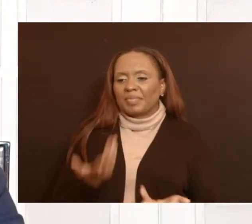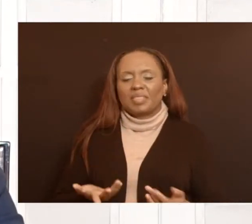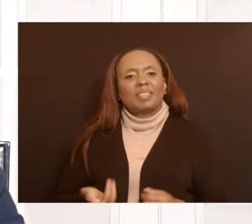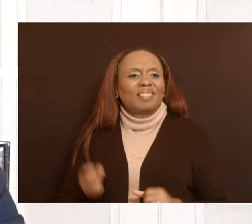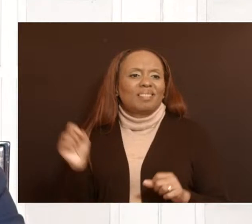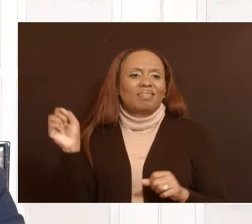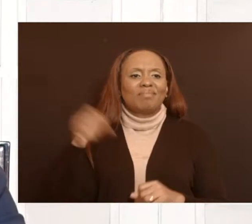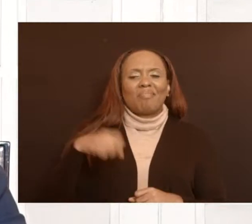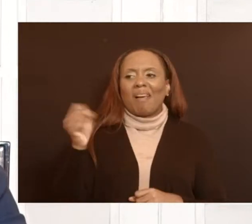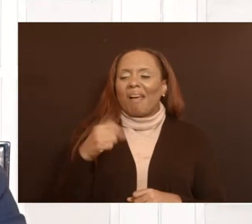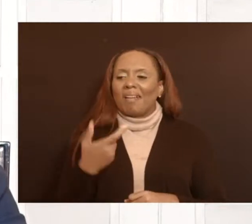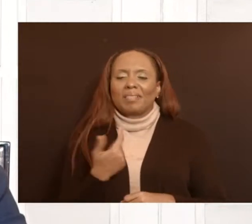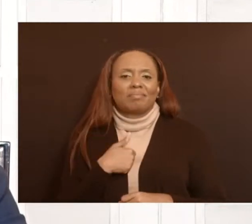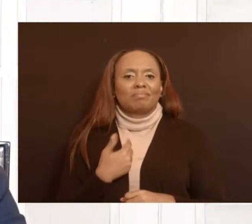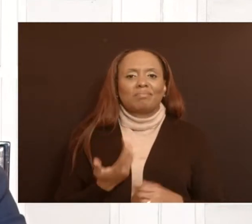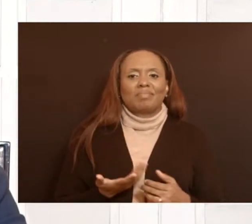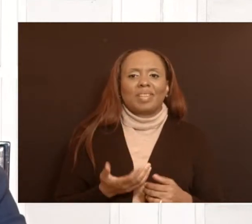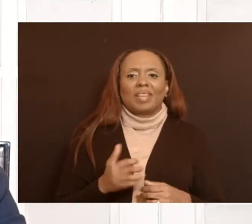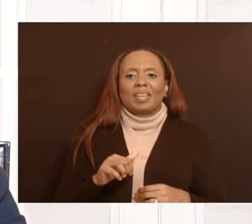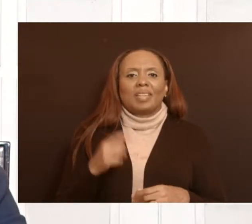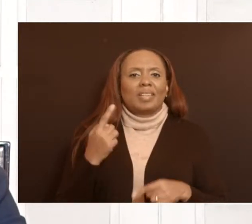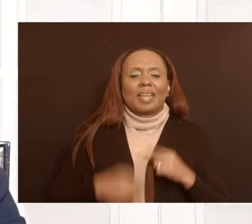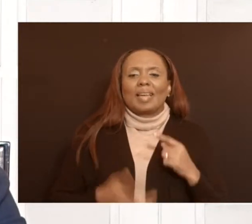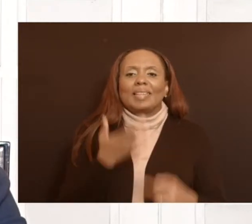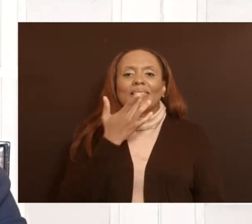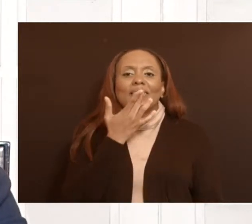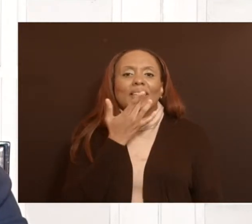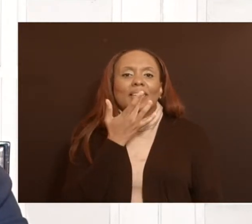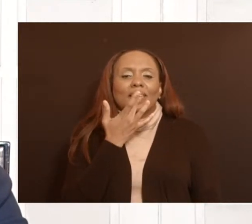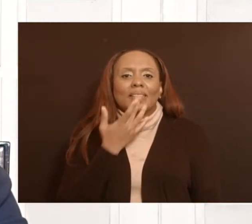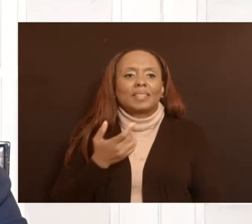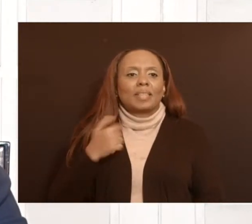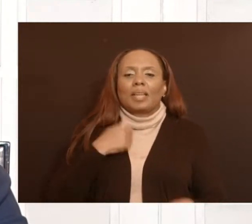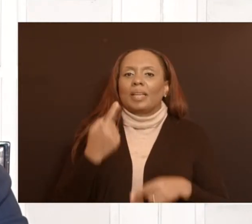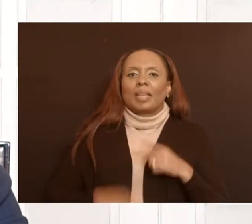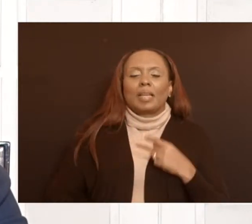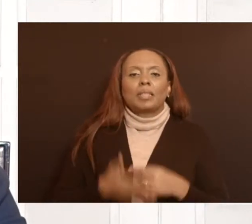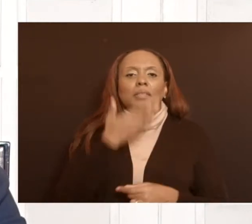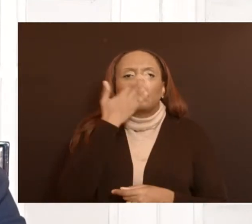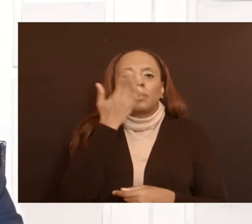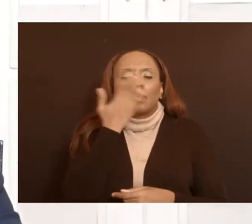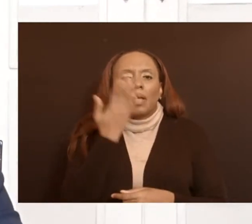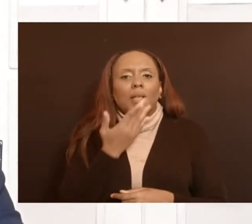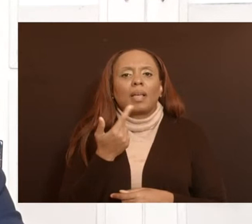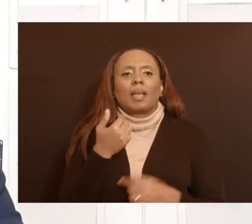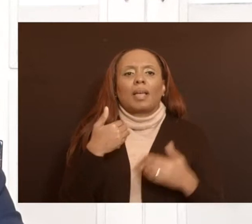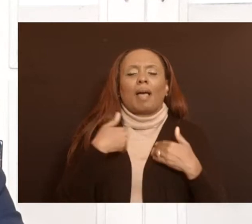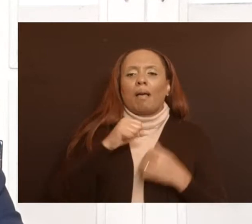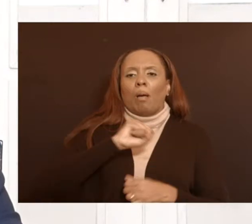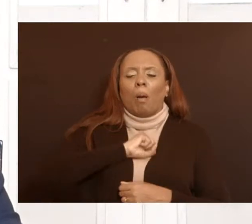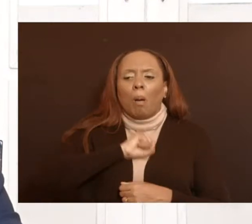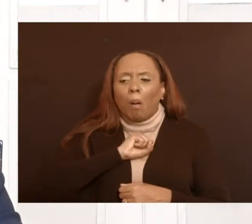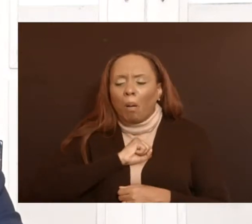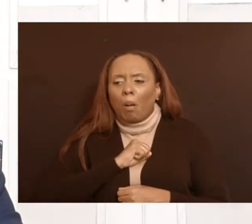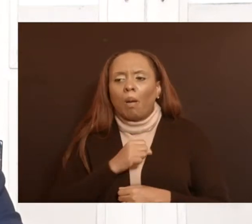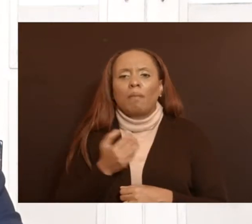had a loss of taste and smell. I had a cough. I had a